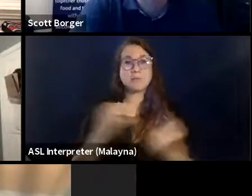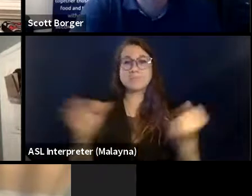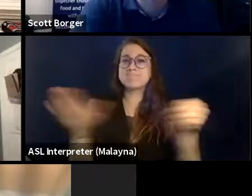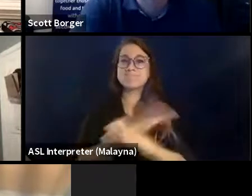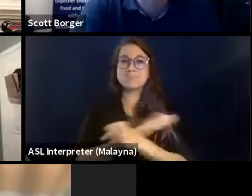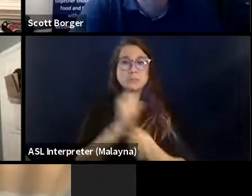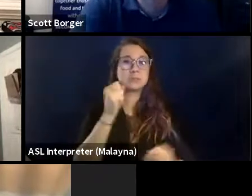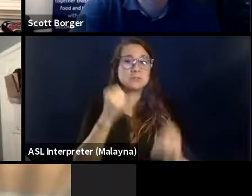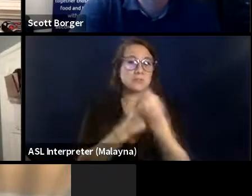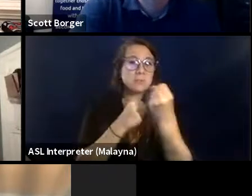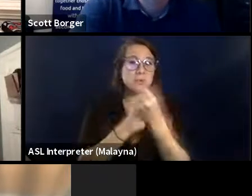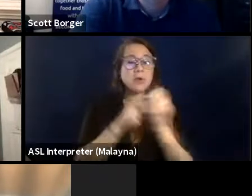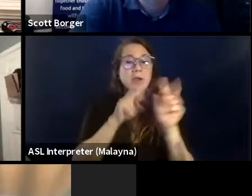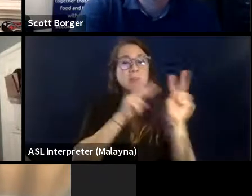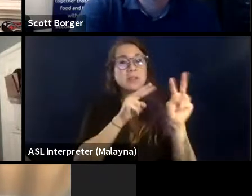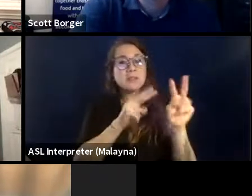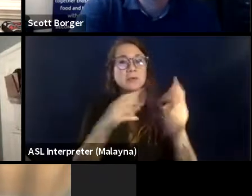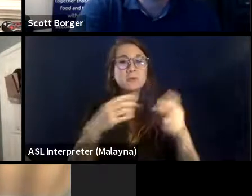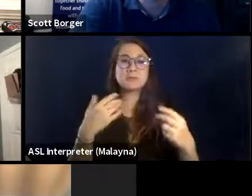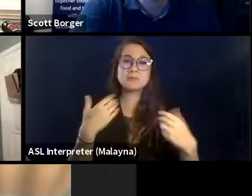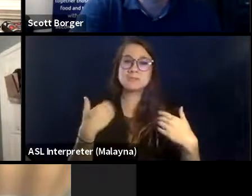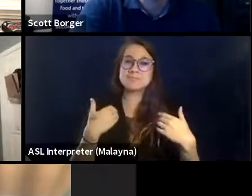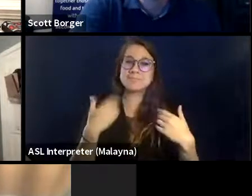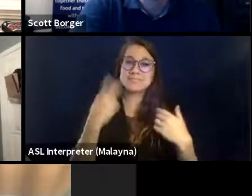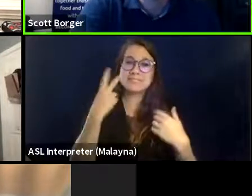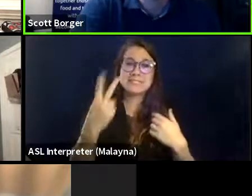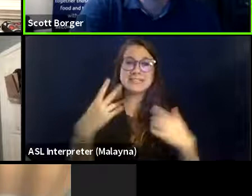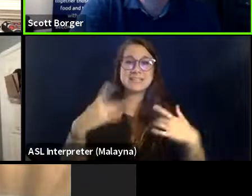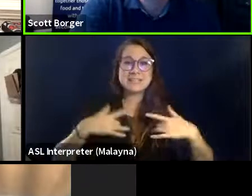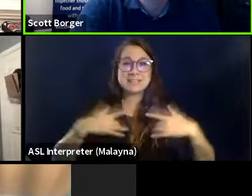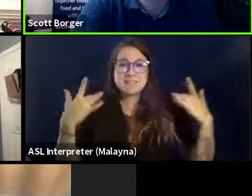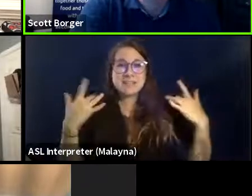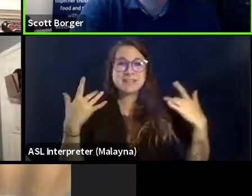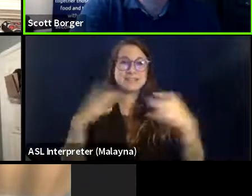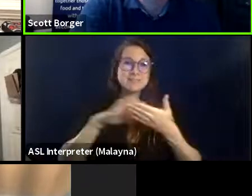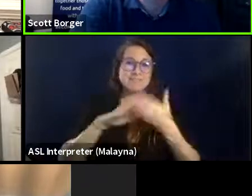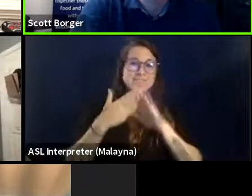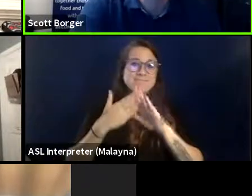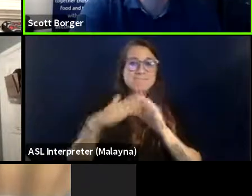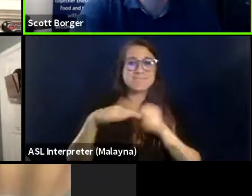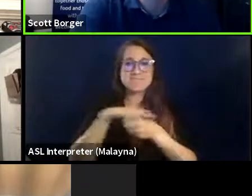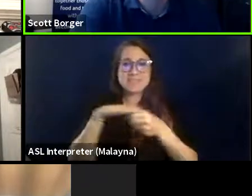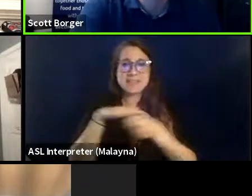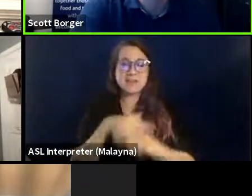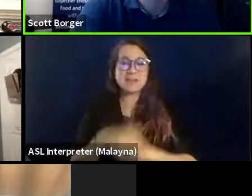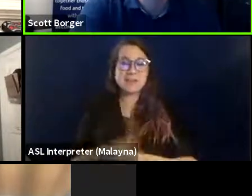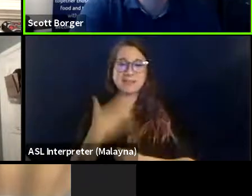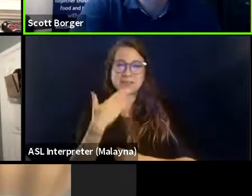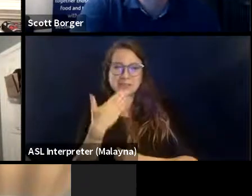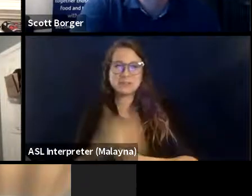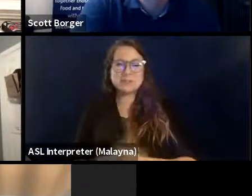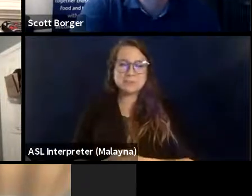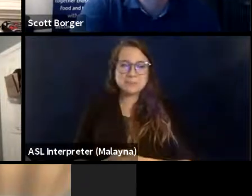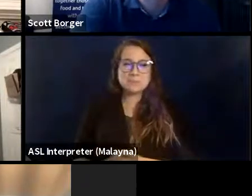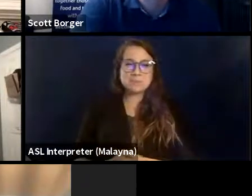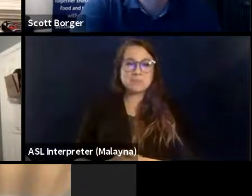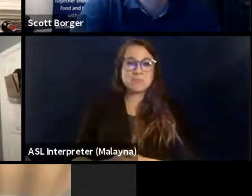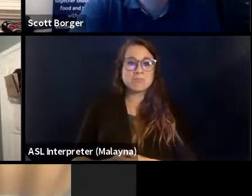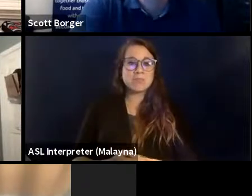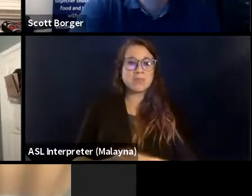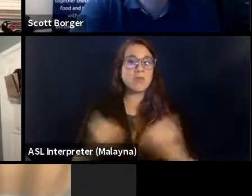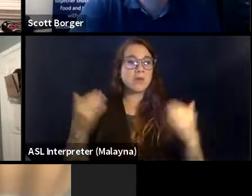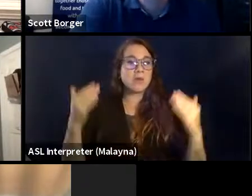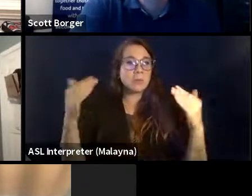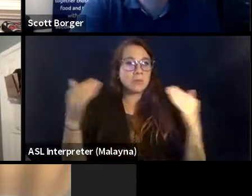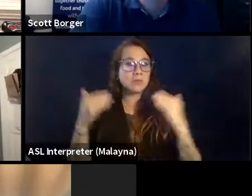we look forward to seeing those activities in our area. Thank you, Commissioner. We're excited. Great, thank you. So next up on the